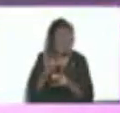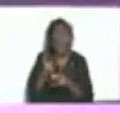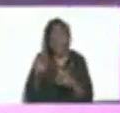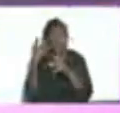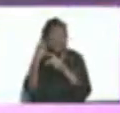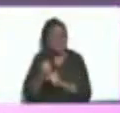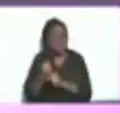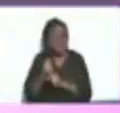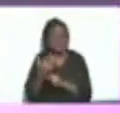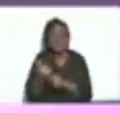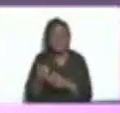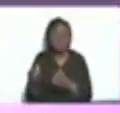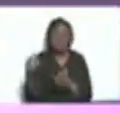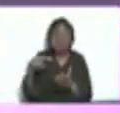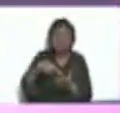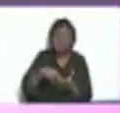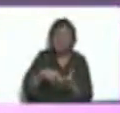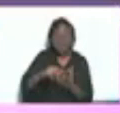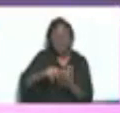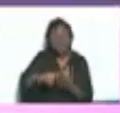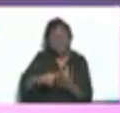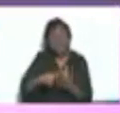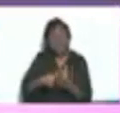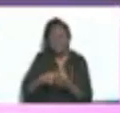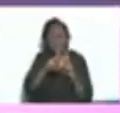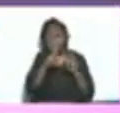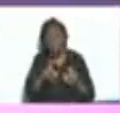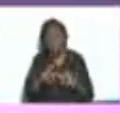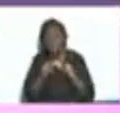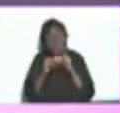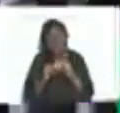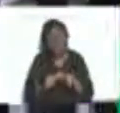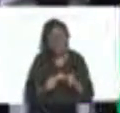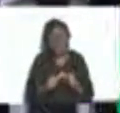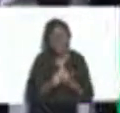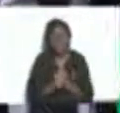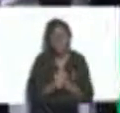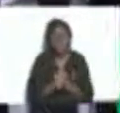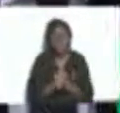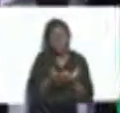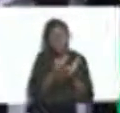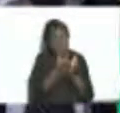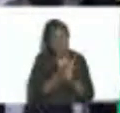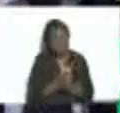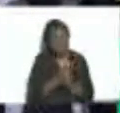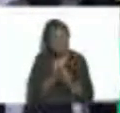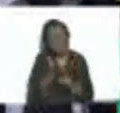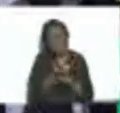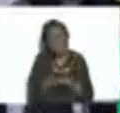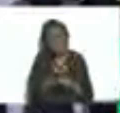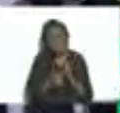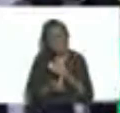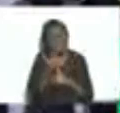the reset button, but as Corval Pyfrom reports, questions linger. A plea this morning in the House of Assembly